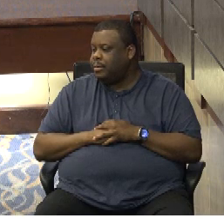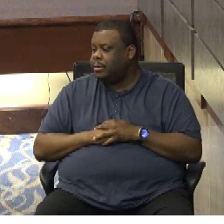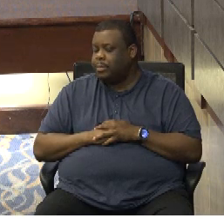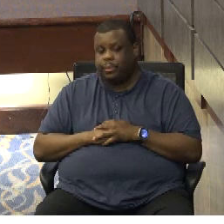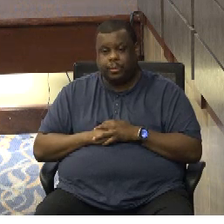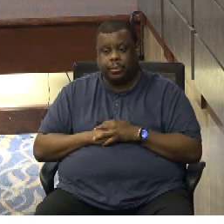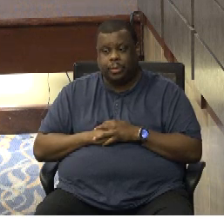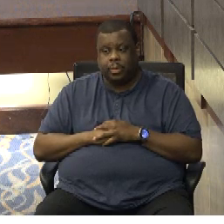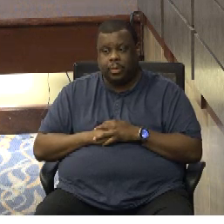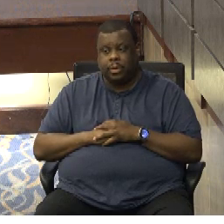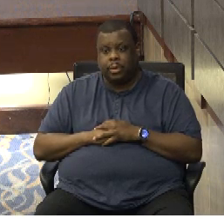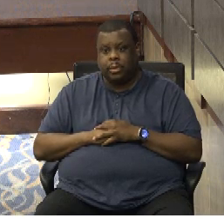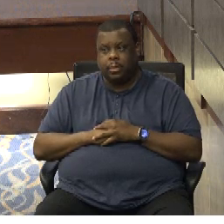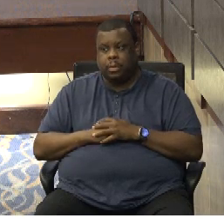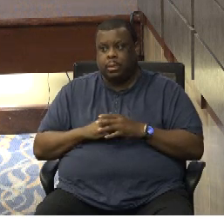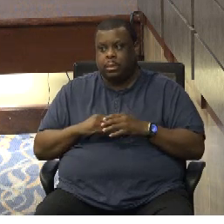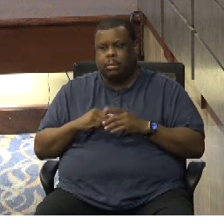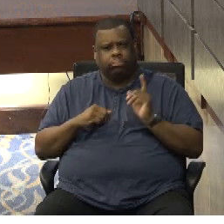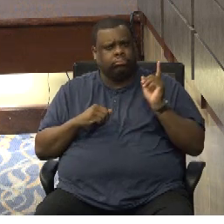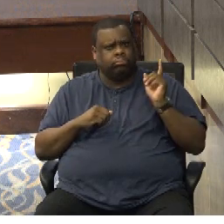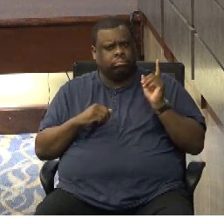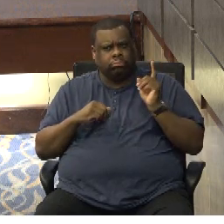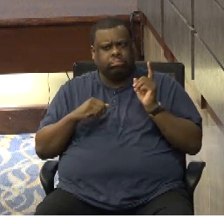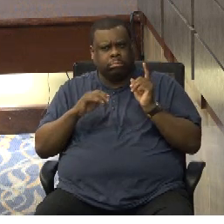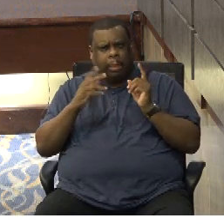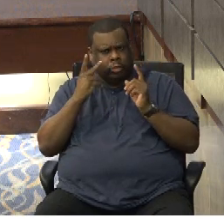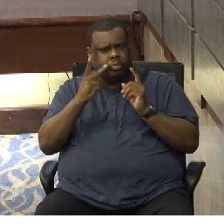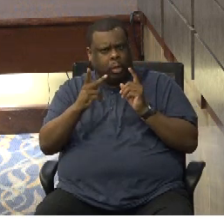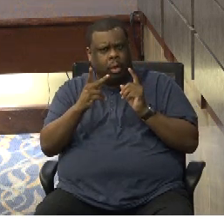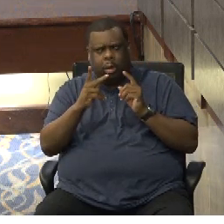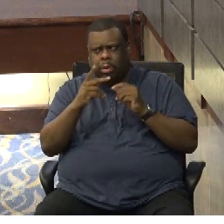Yeah, that construction's coming along. Mm-hmm. Yeah.